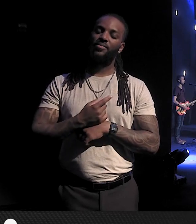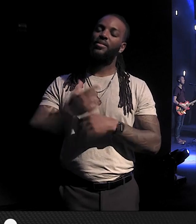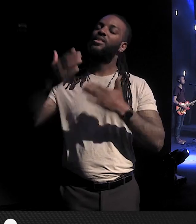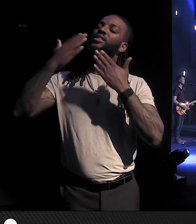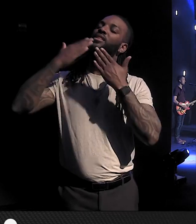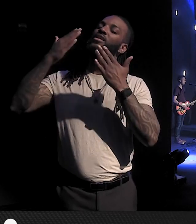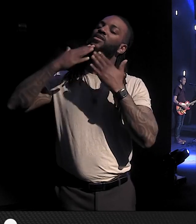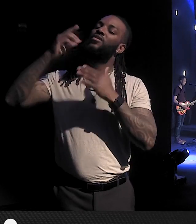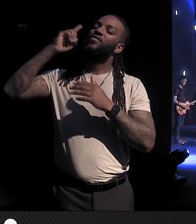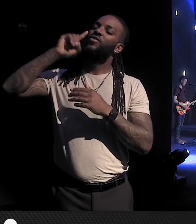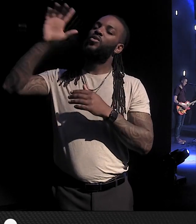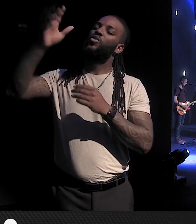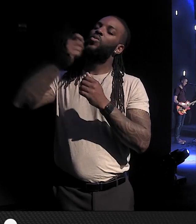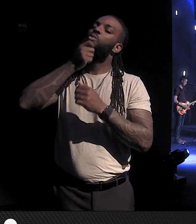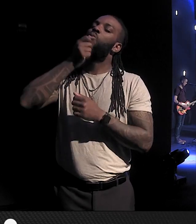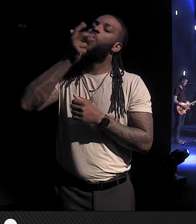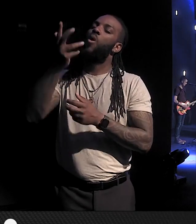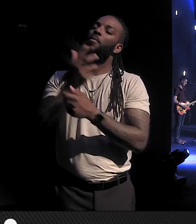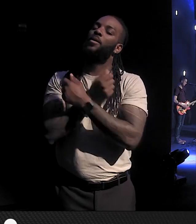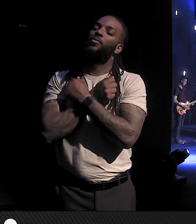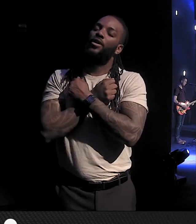Thank you for your warm embrace, Lord,